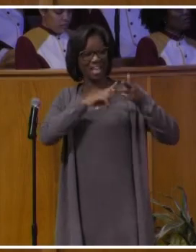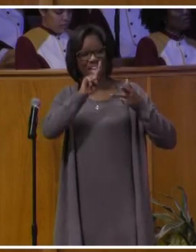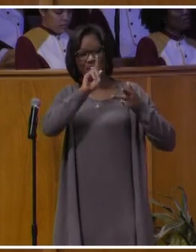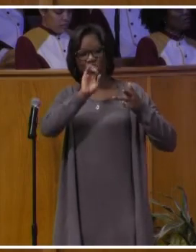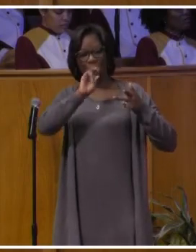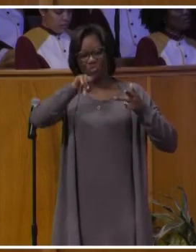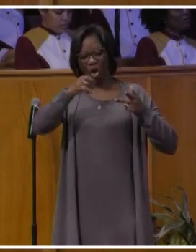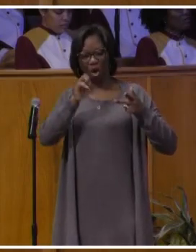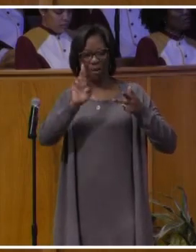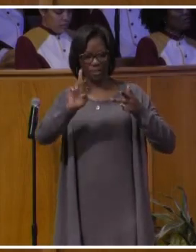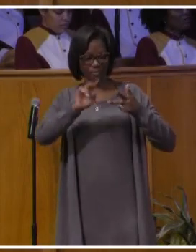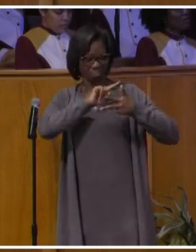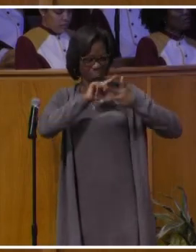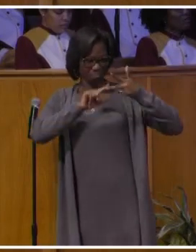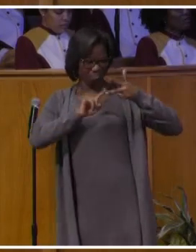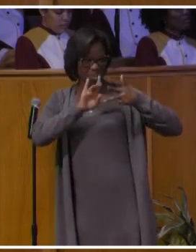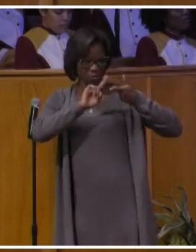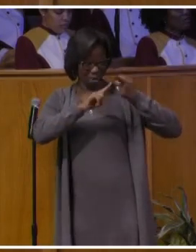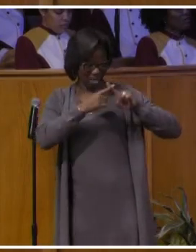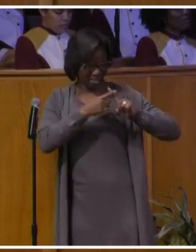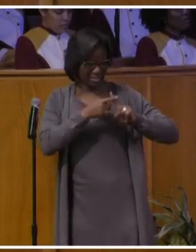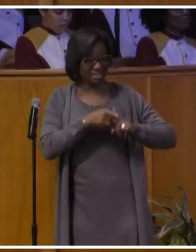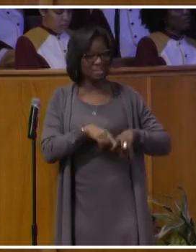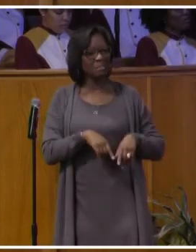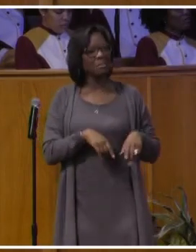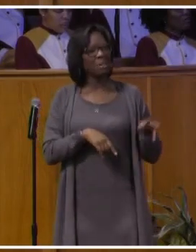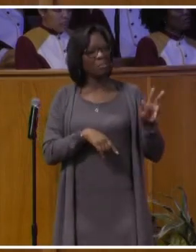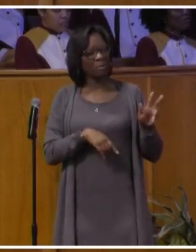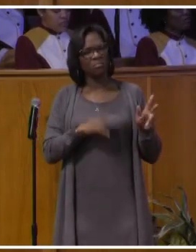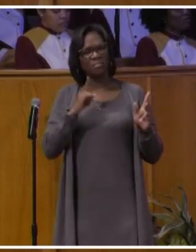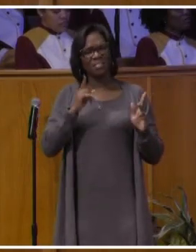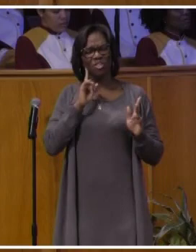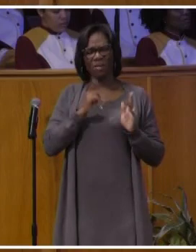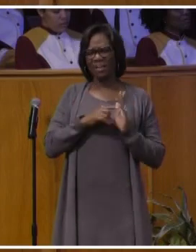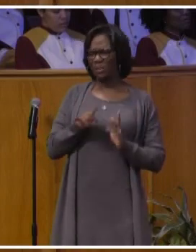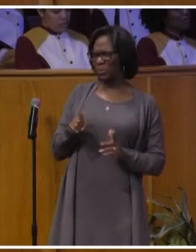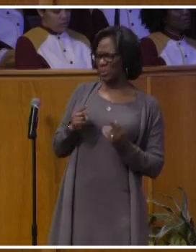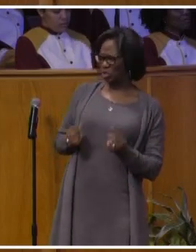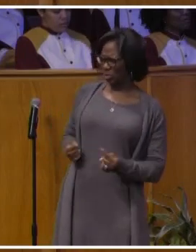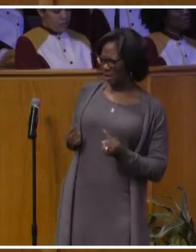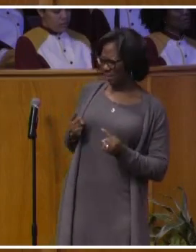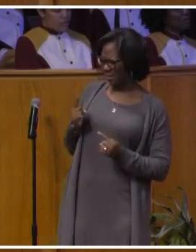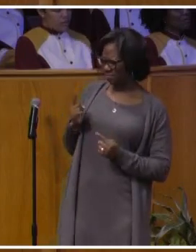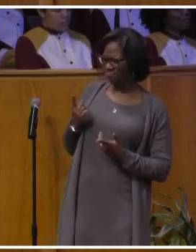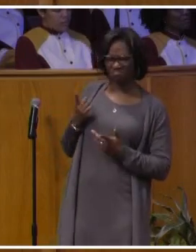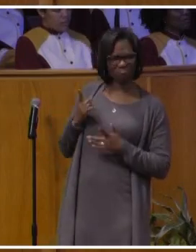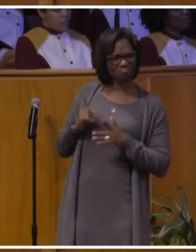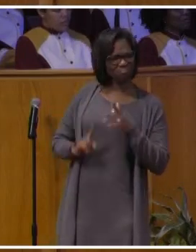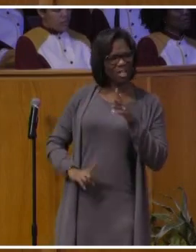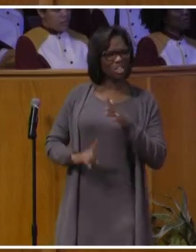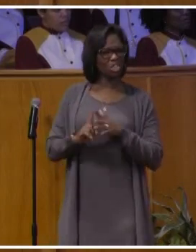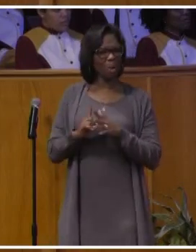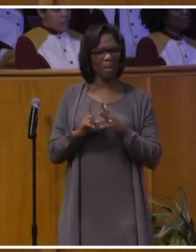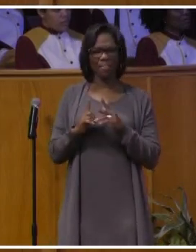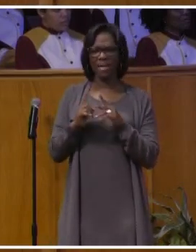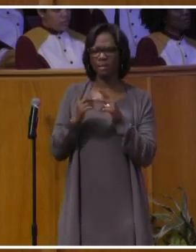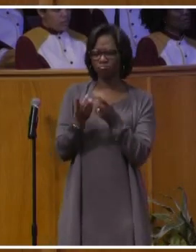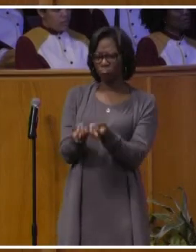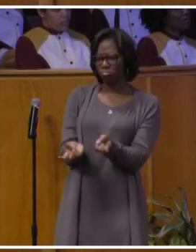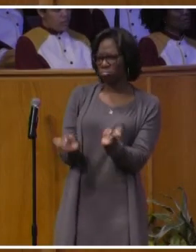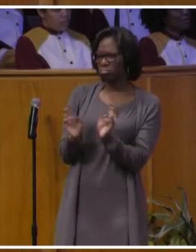Zophar. And these three friends, when they realize that Job is struggling, they show up and they sit with